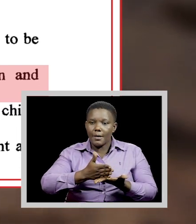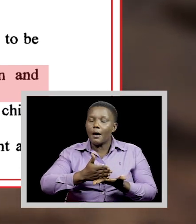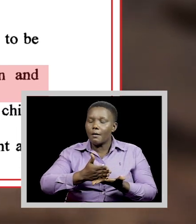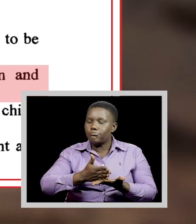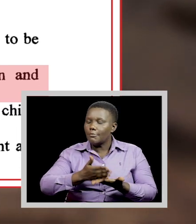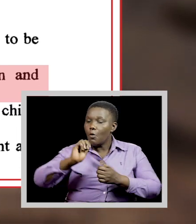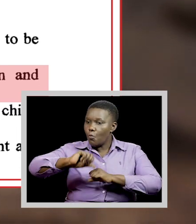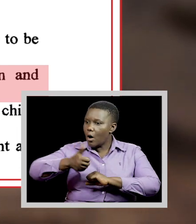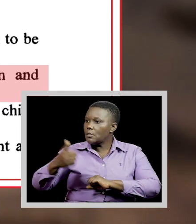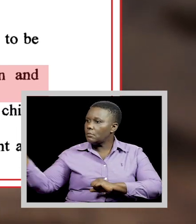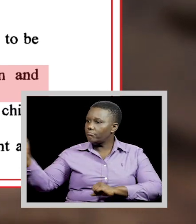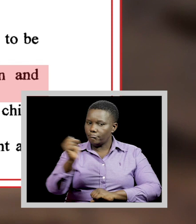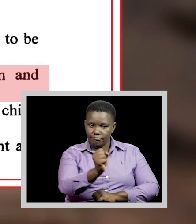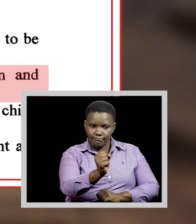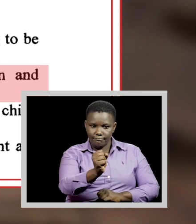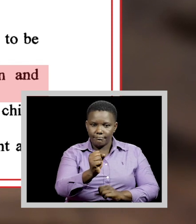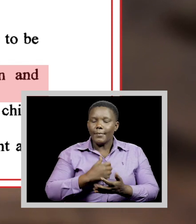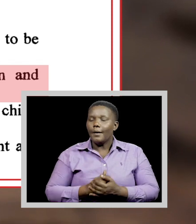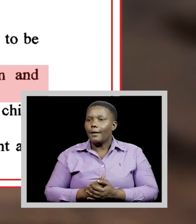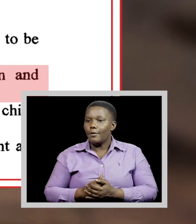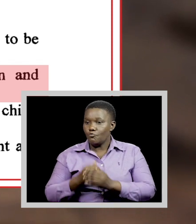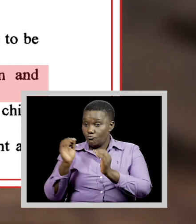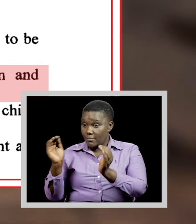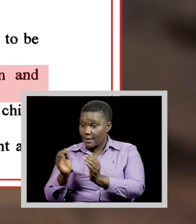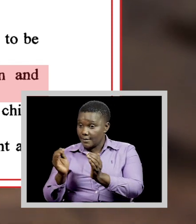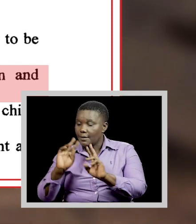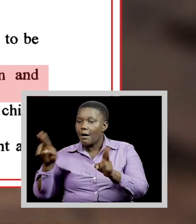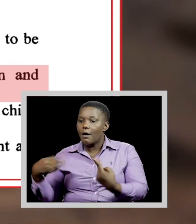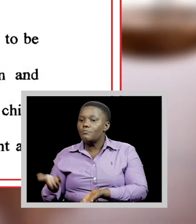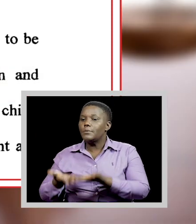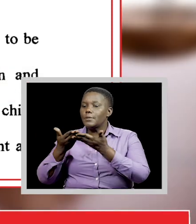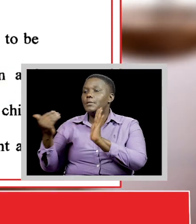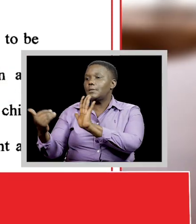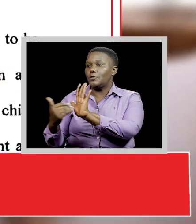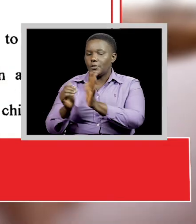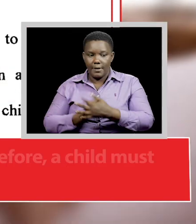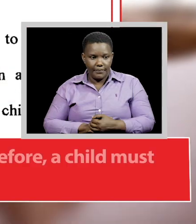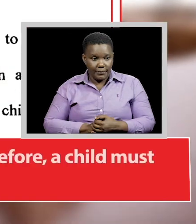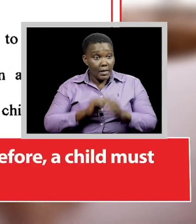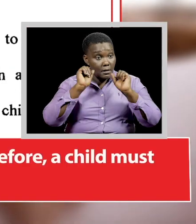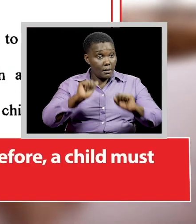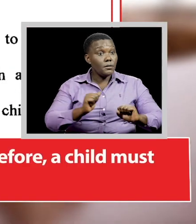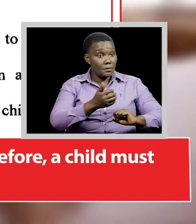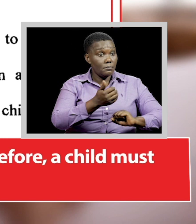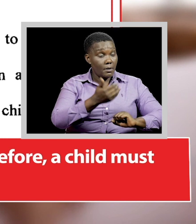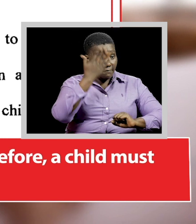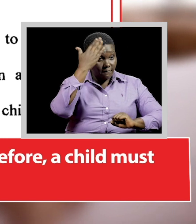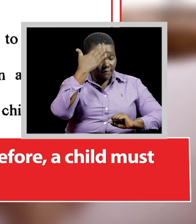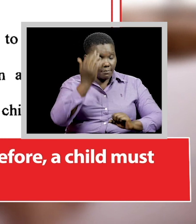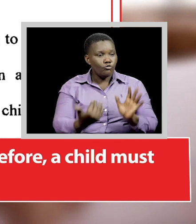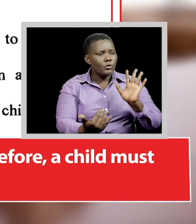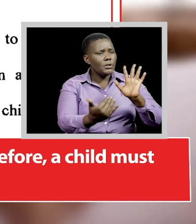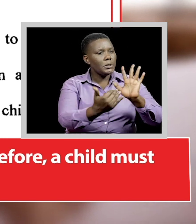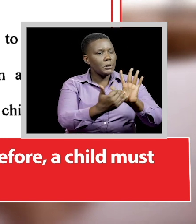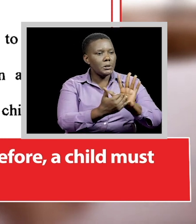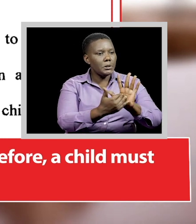by an advocate, guardian ad litem, or paralegal. It should be noted that in law, a child